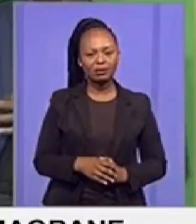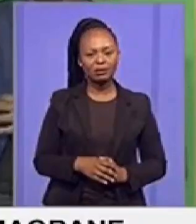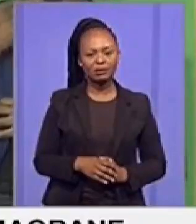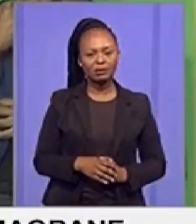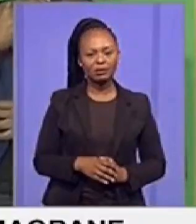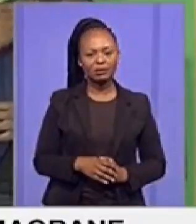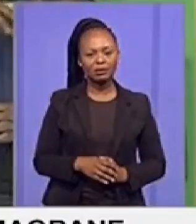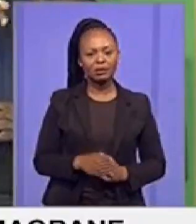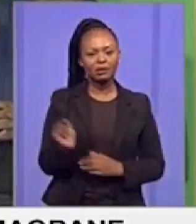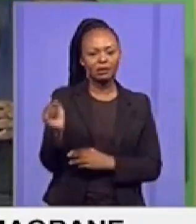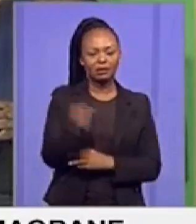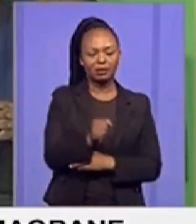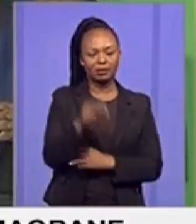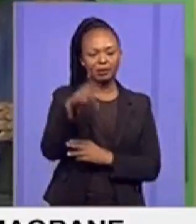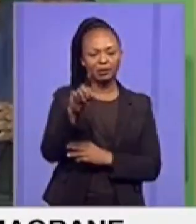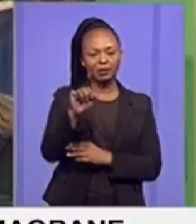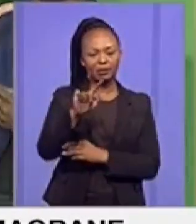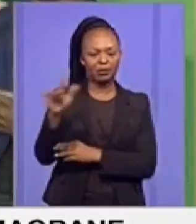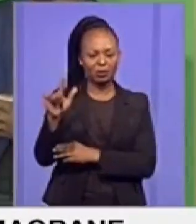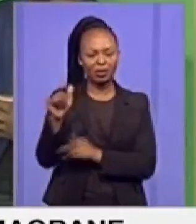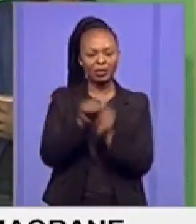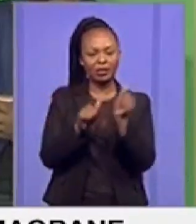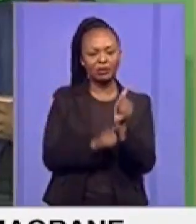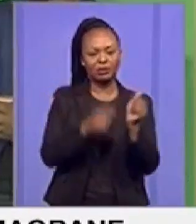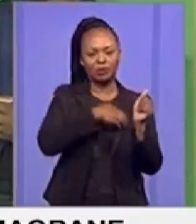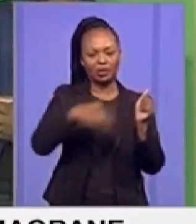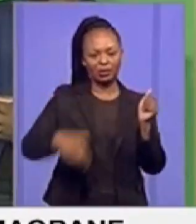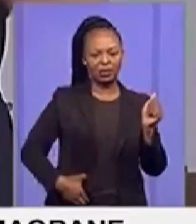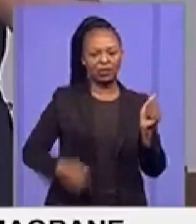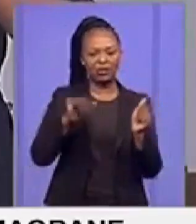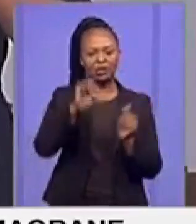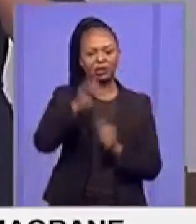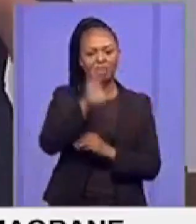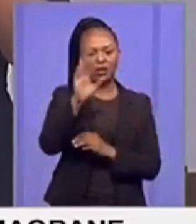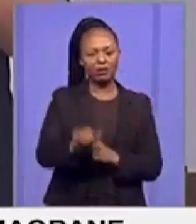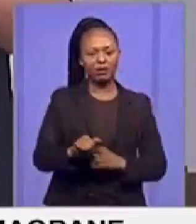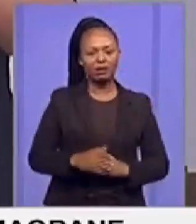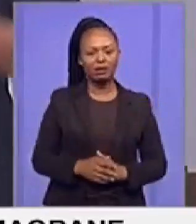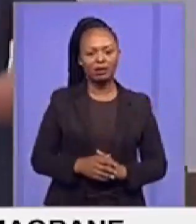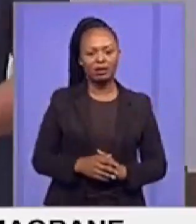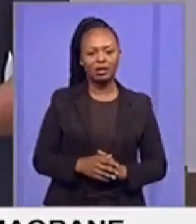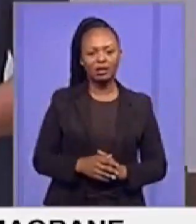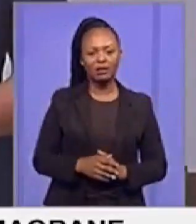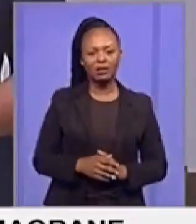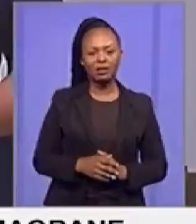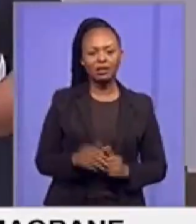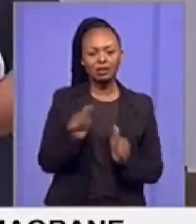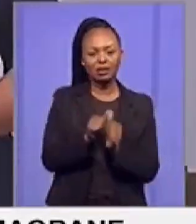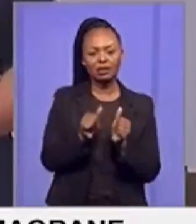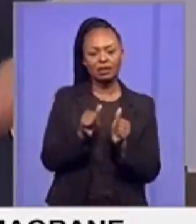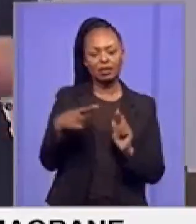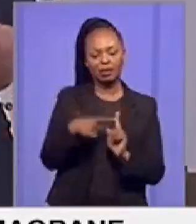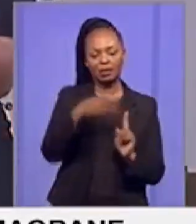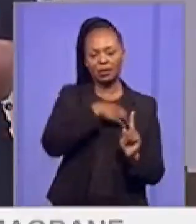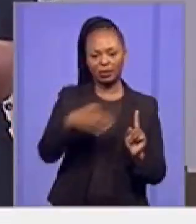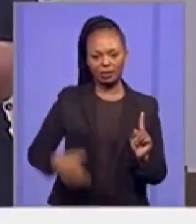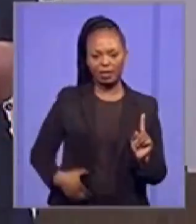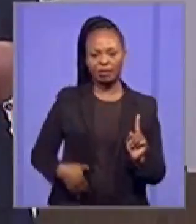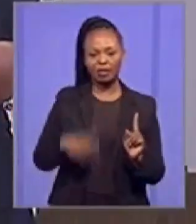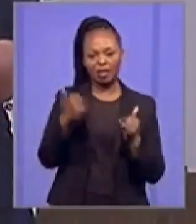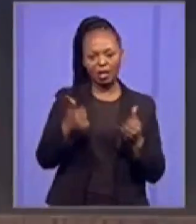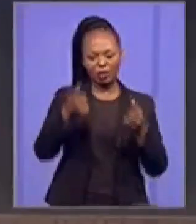Paul Mashatile as Deputy President of the Republic of South Africa. Mopresidente o theoletse ngaka Nkosazana Dlamini Zuma